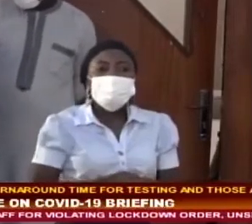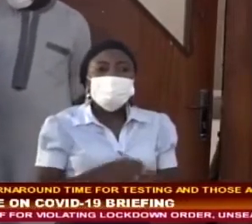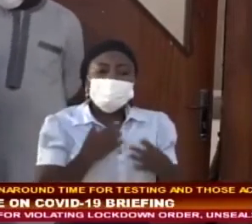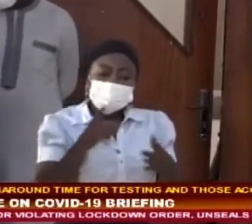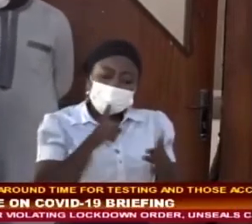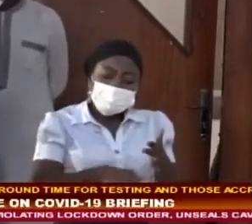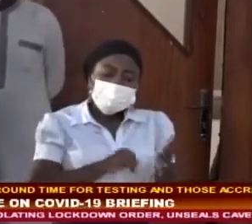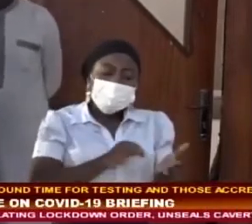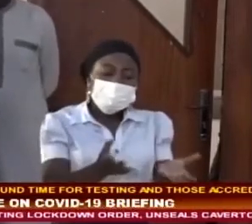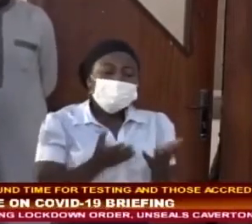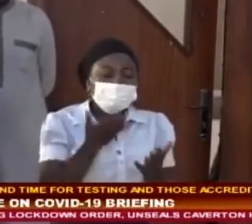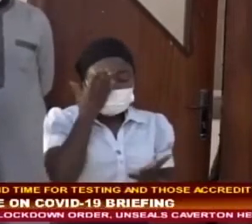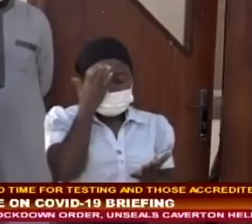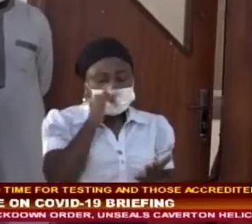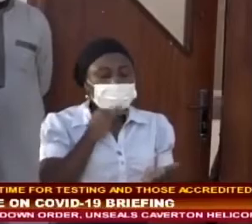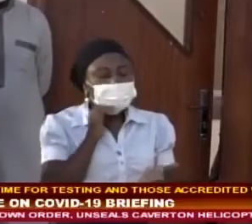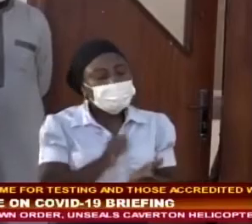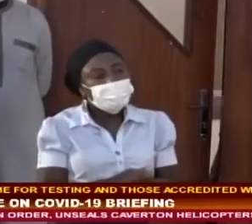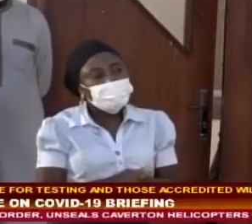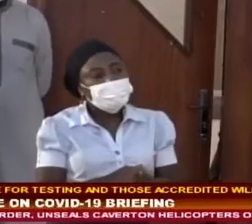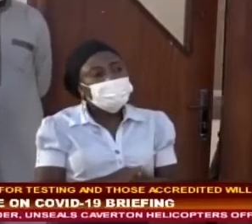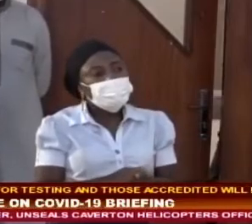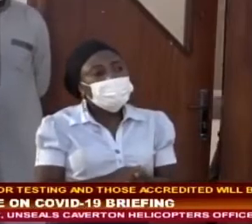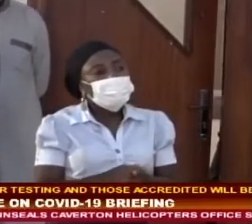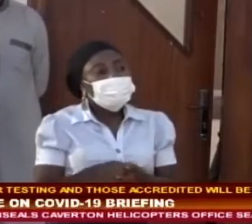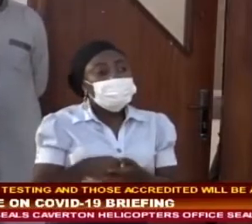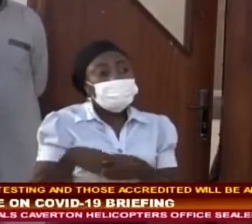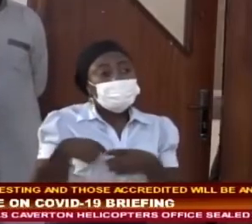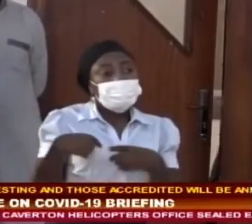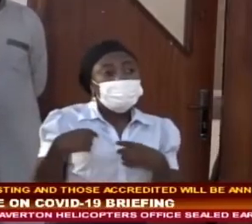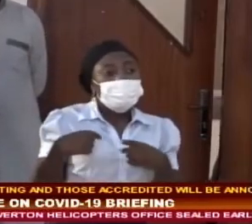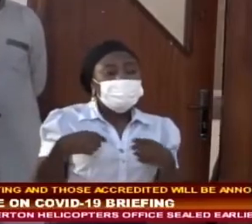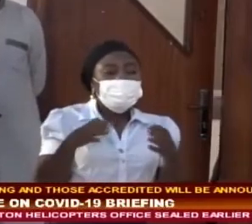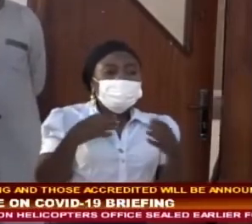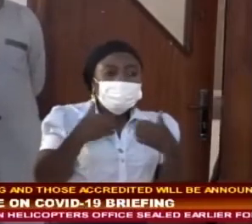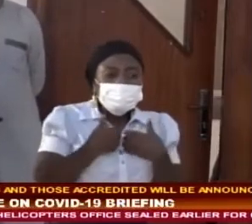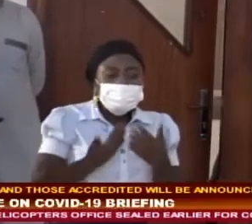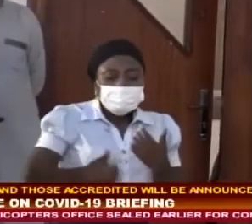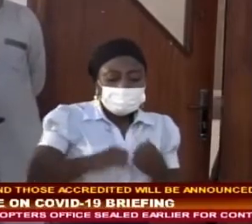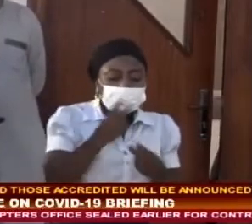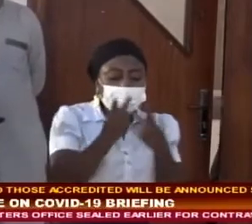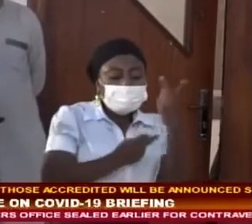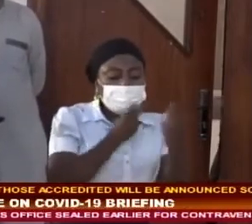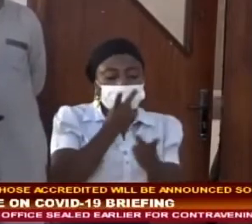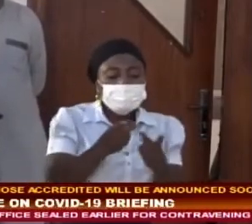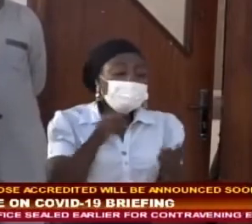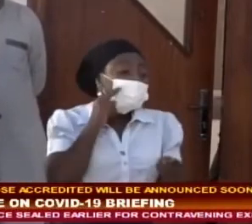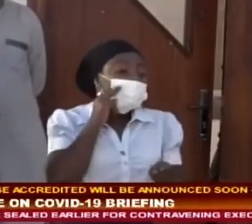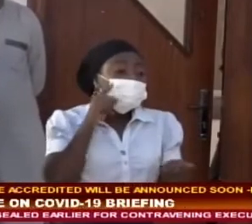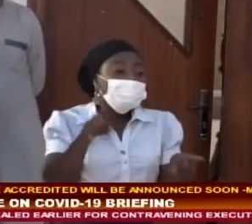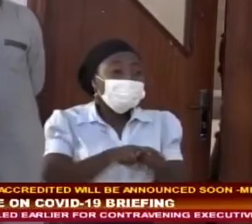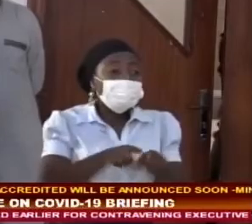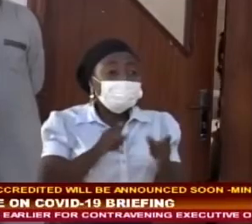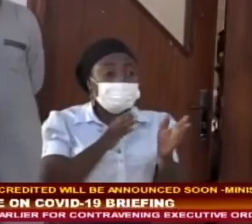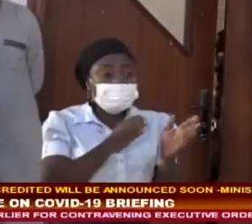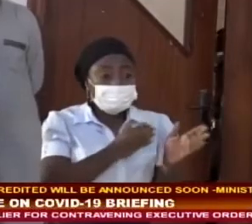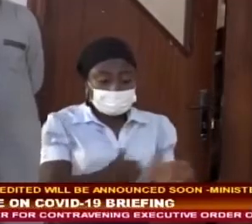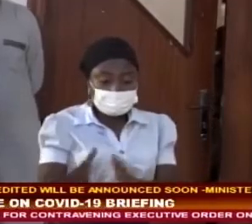I want to know is that, has the ARCC visited Nigeria as planned? Secondly, what was the